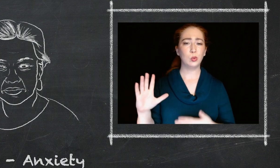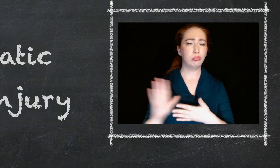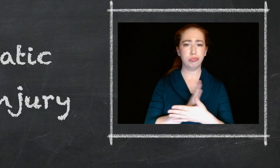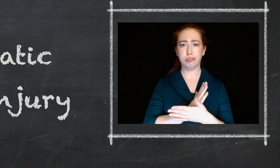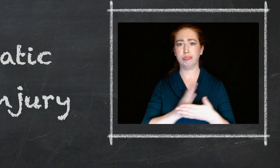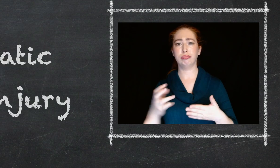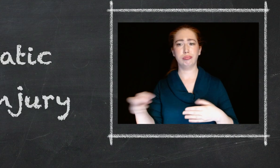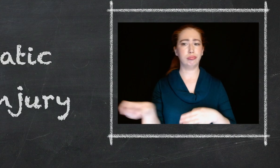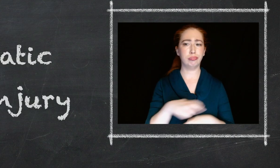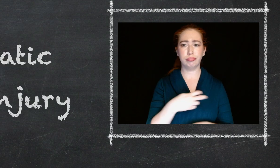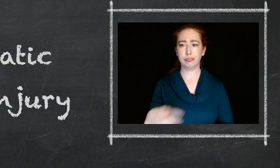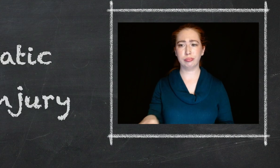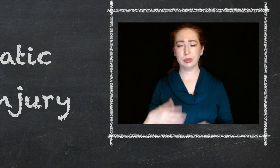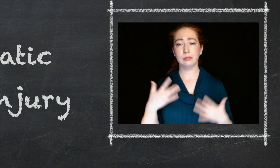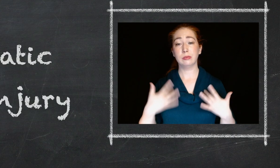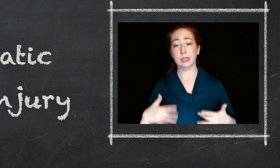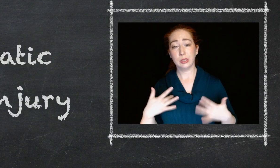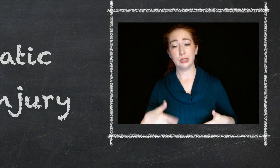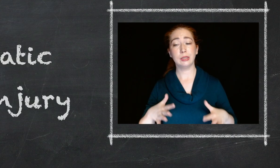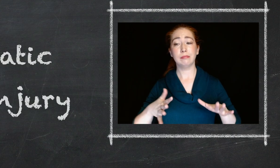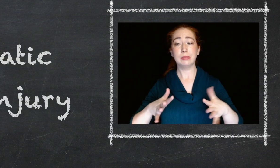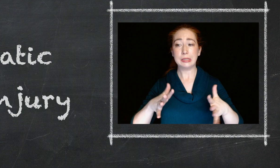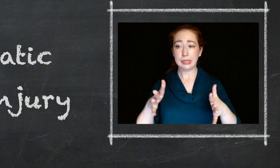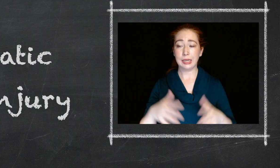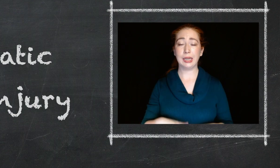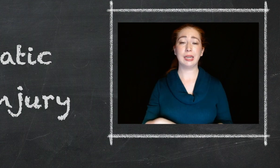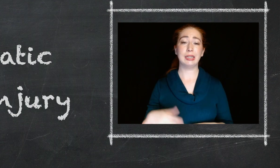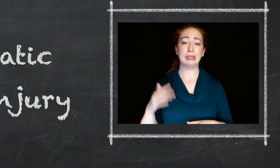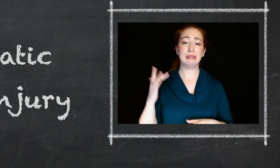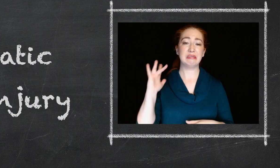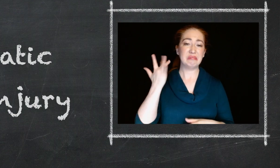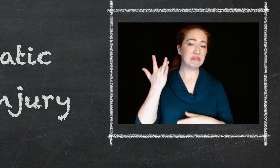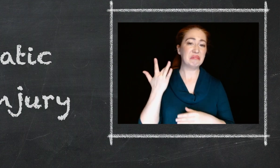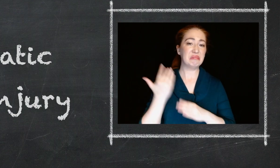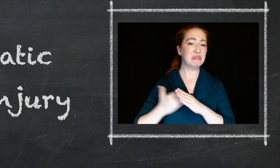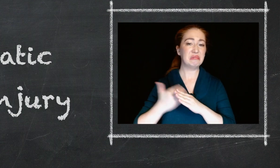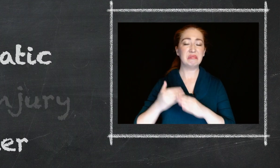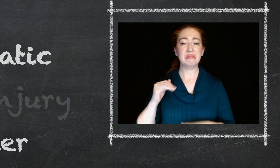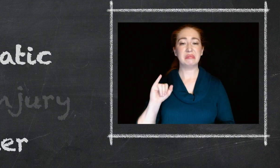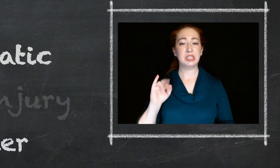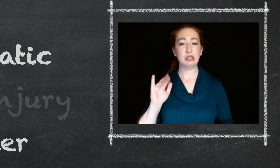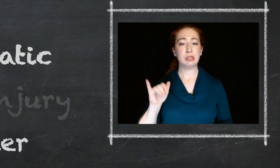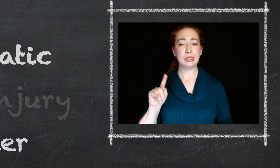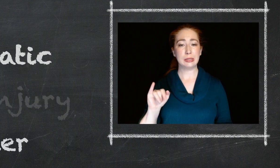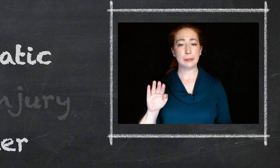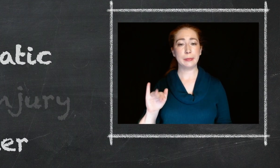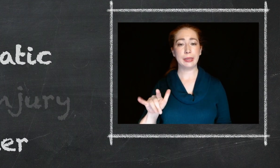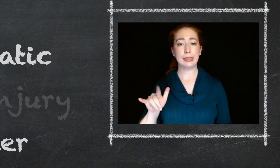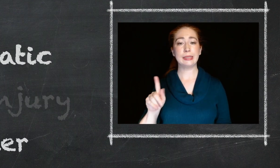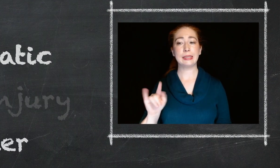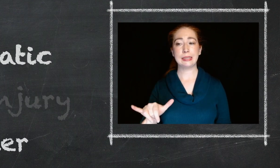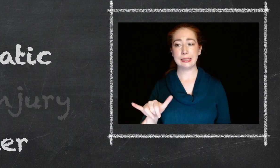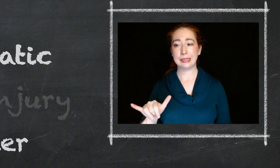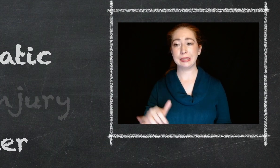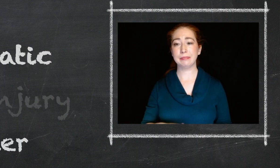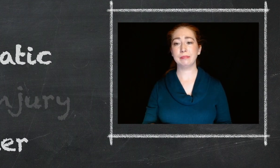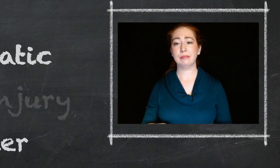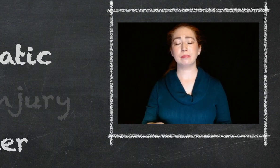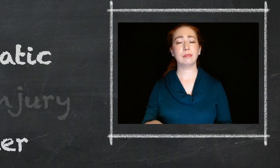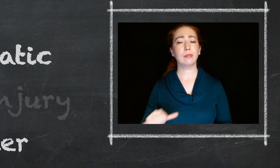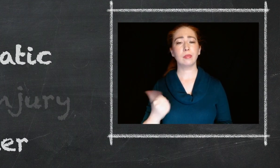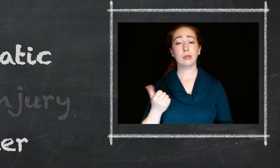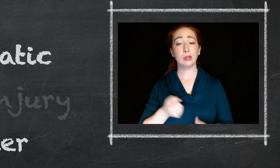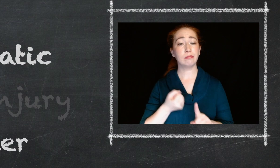irritability. Another condition after TBI is kind of in the name. A traumatic brain injury often is,